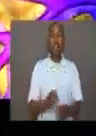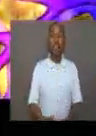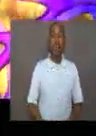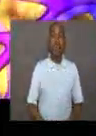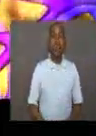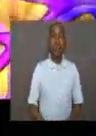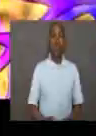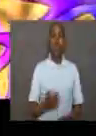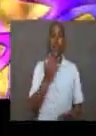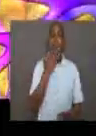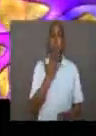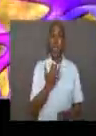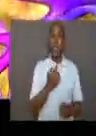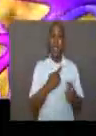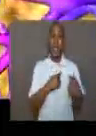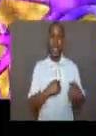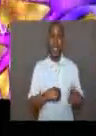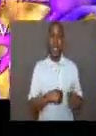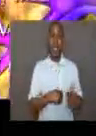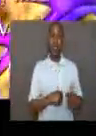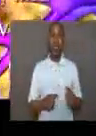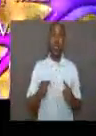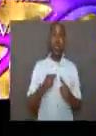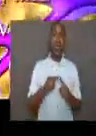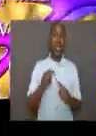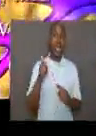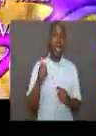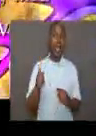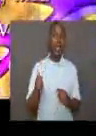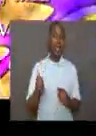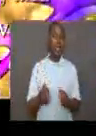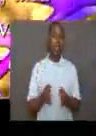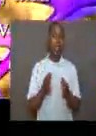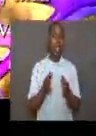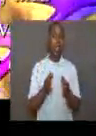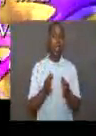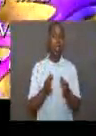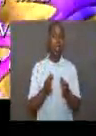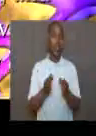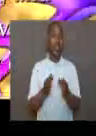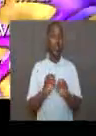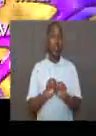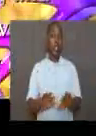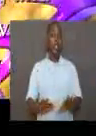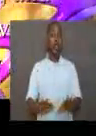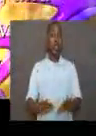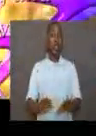Blood flows from the heart to the arteries, which branch into capillaries.